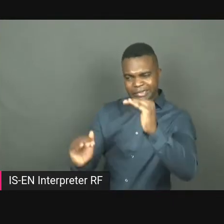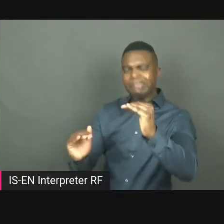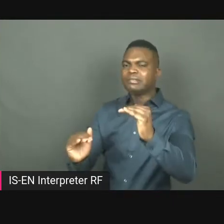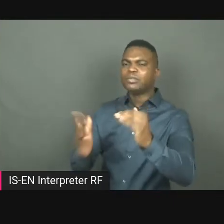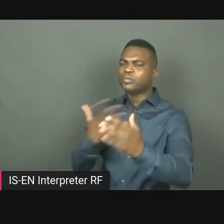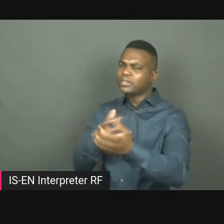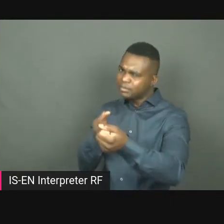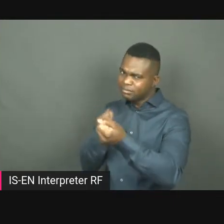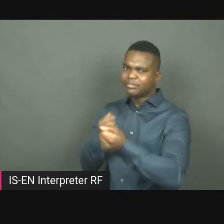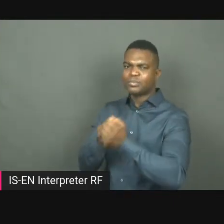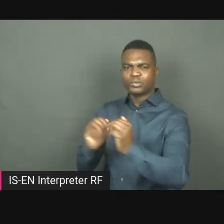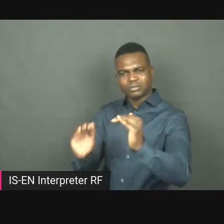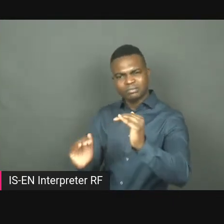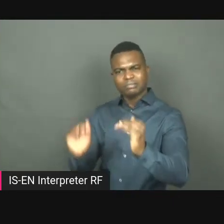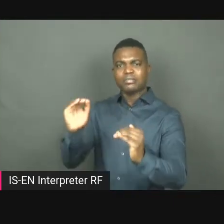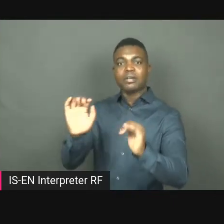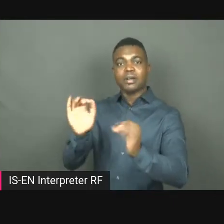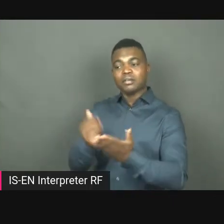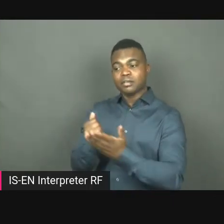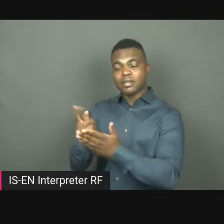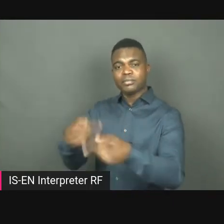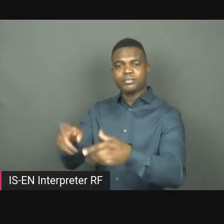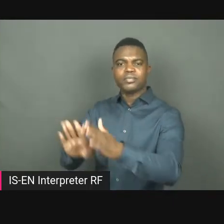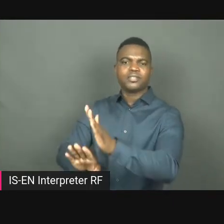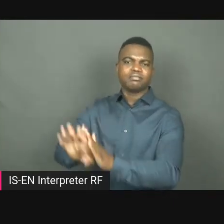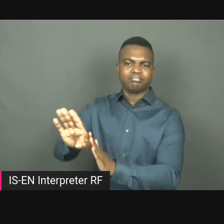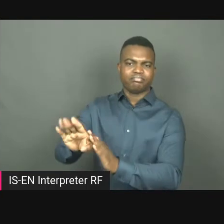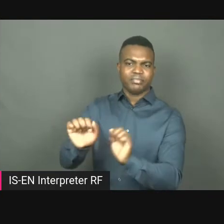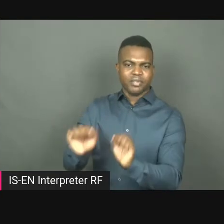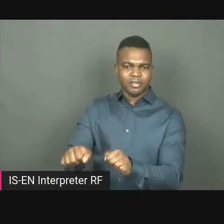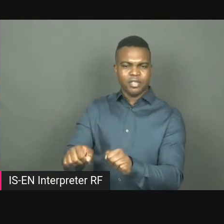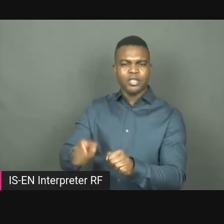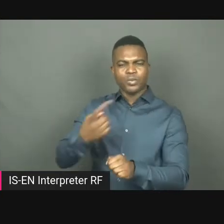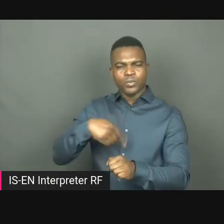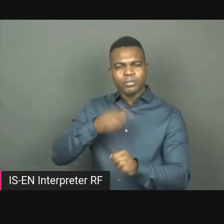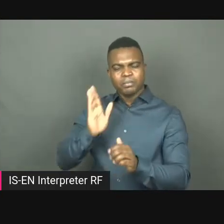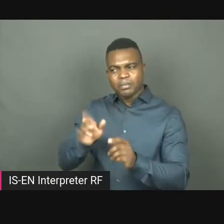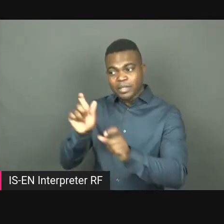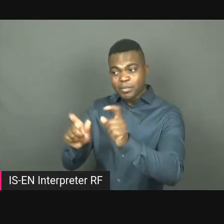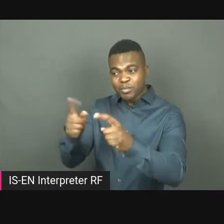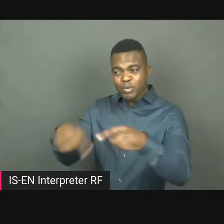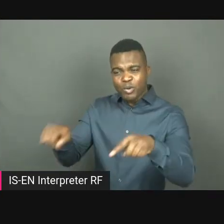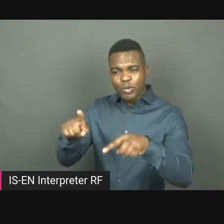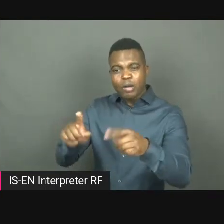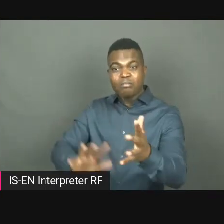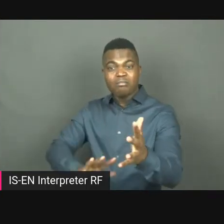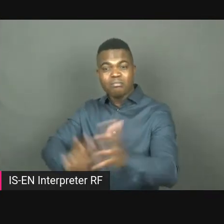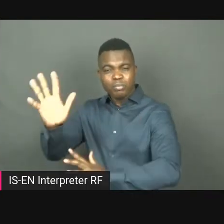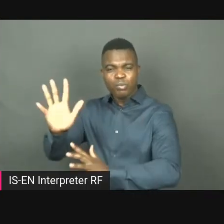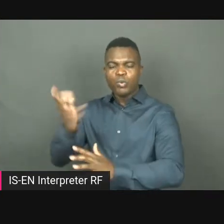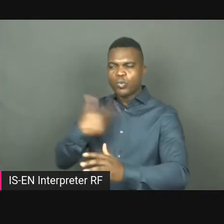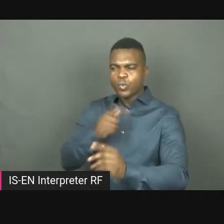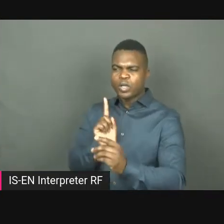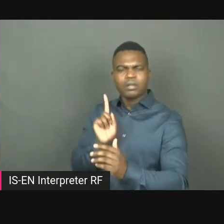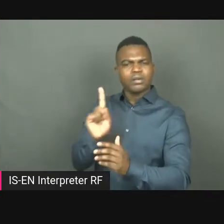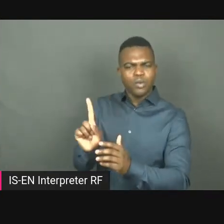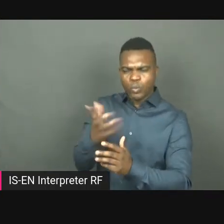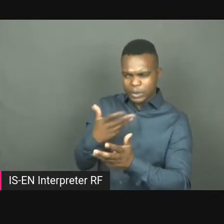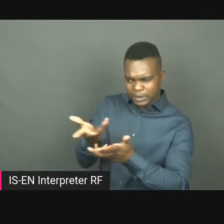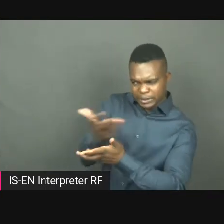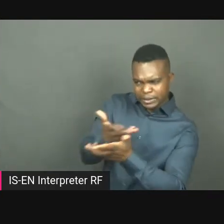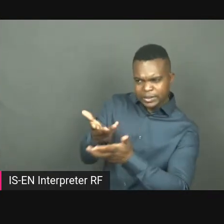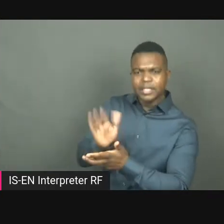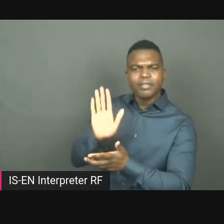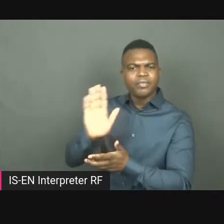It is a universal standard to be followed by all organizations, international, national, and local,